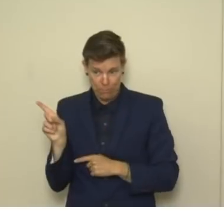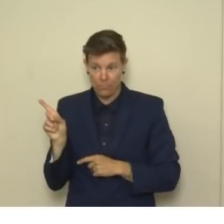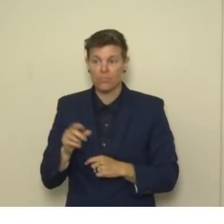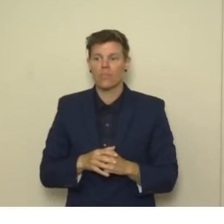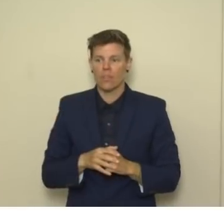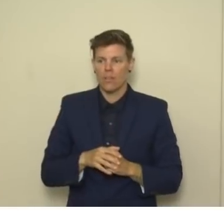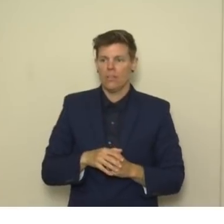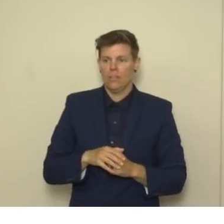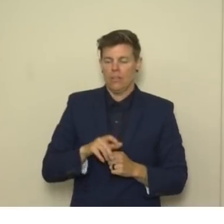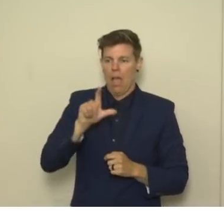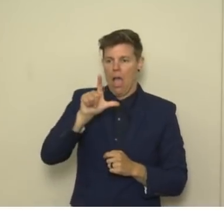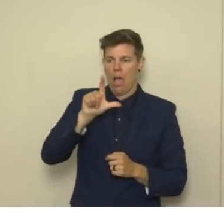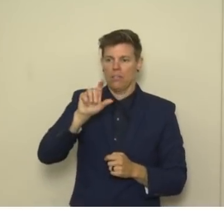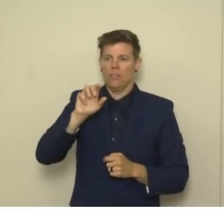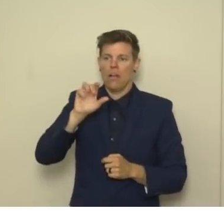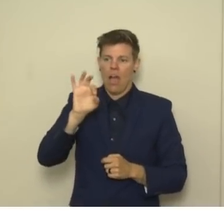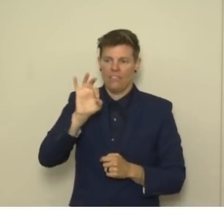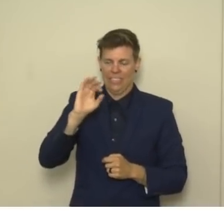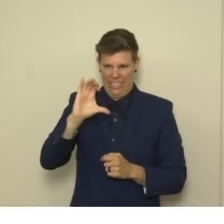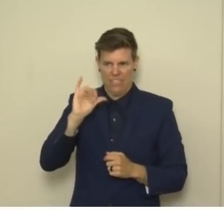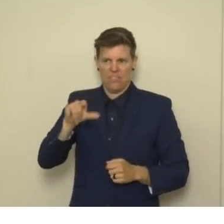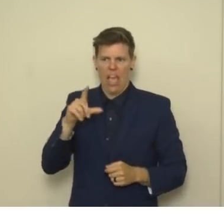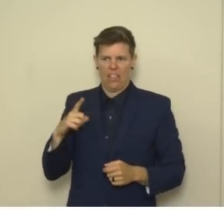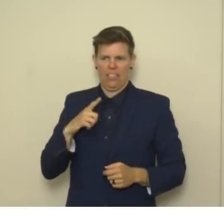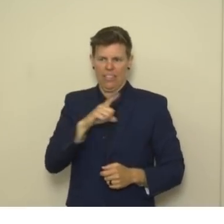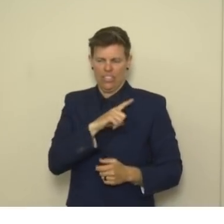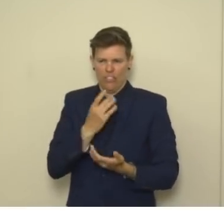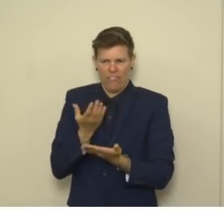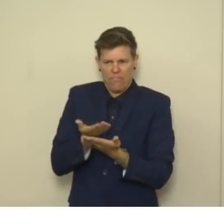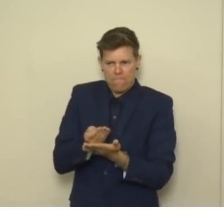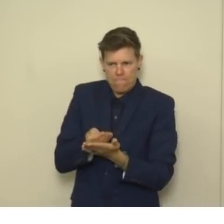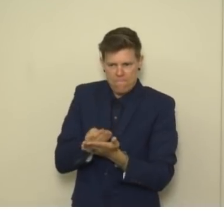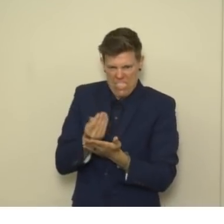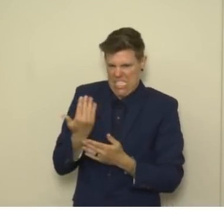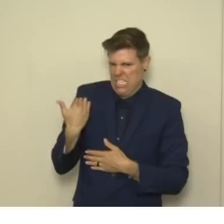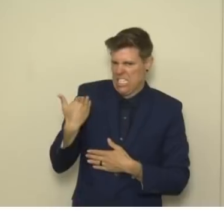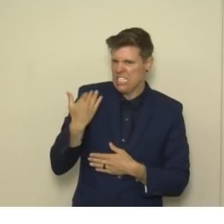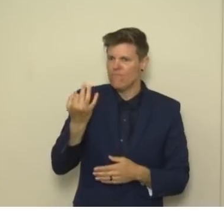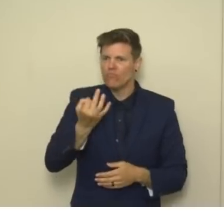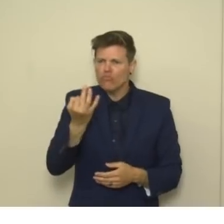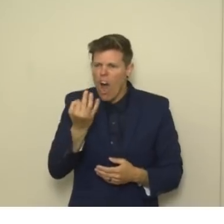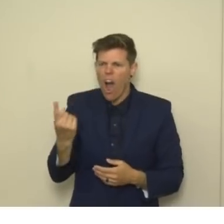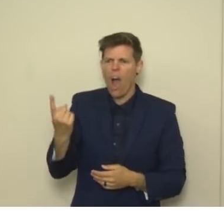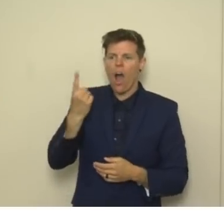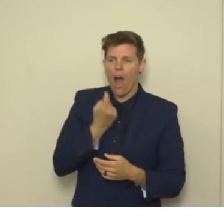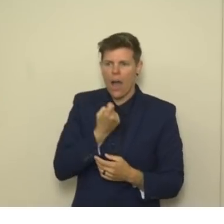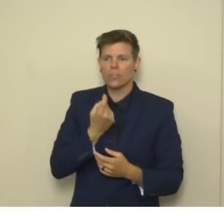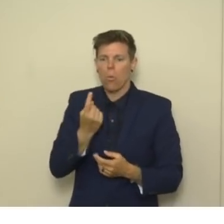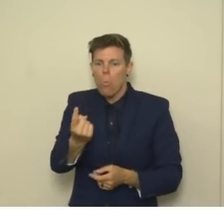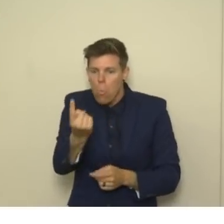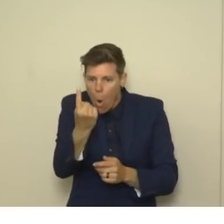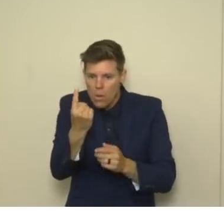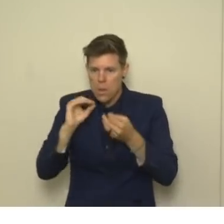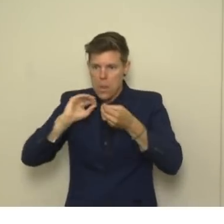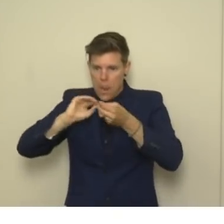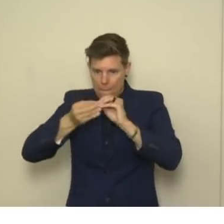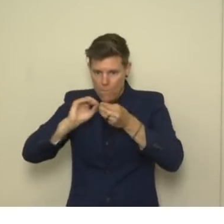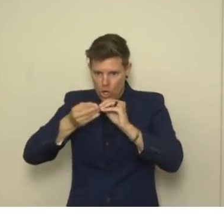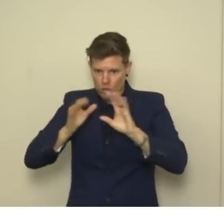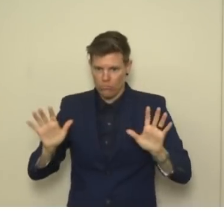Committee meeting on Friday, someone, I think it was Senator Munoz, said, could you just give us one number that we should look at? Does it have to be